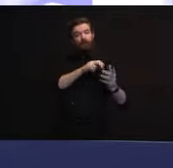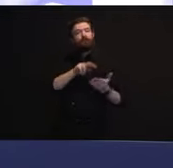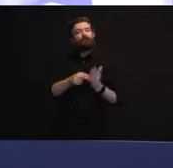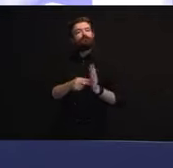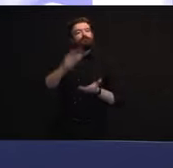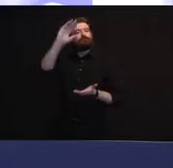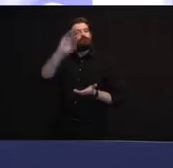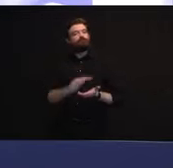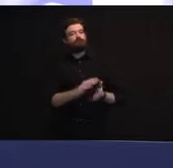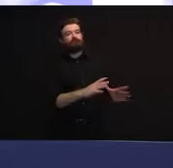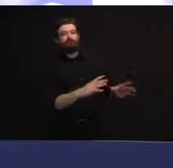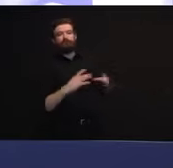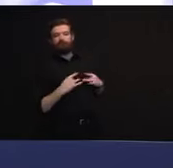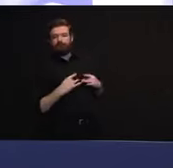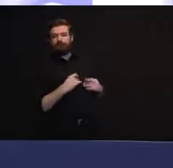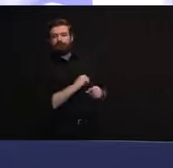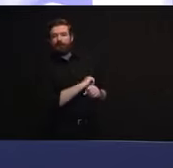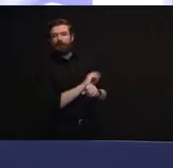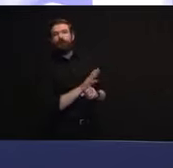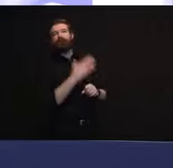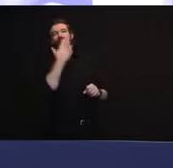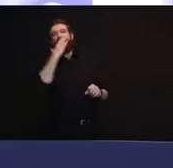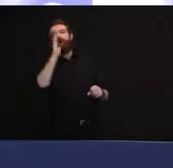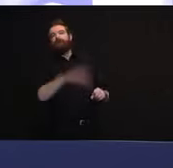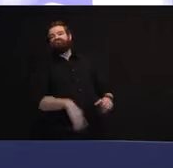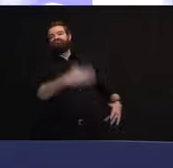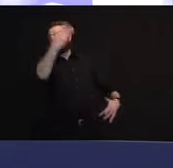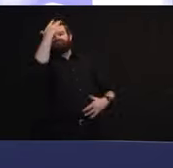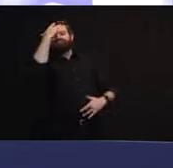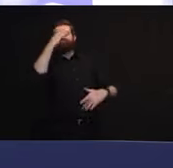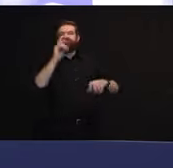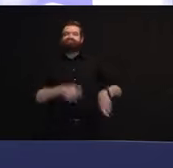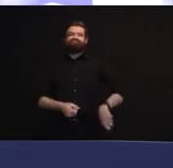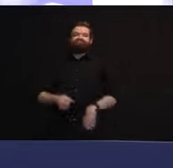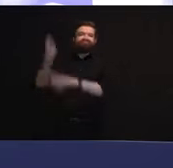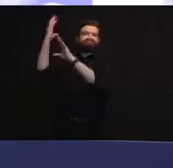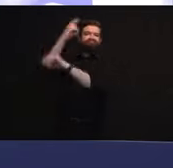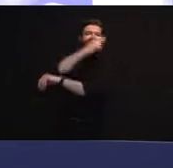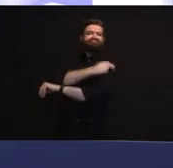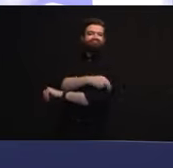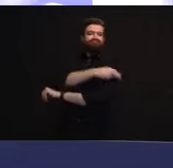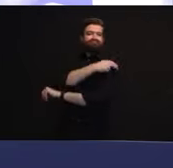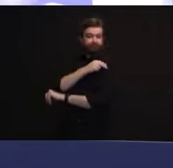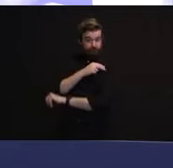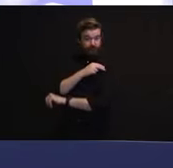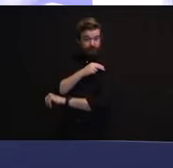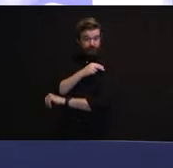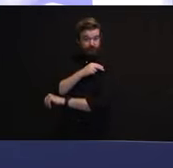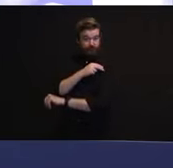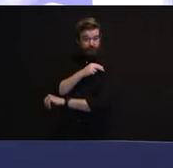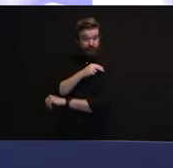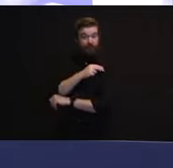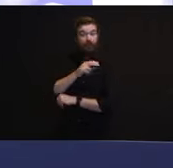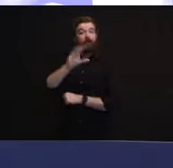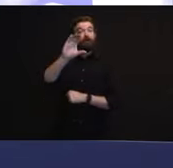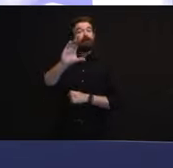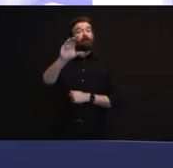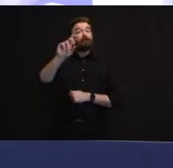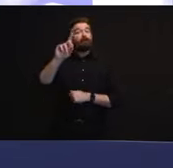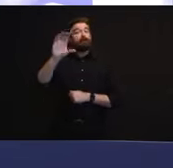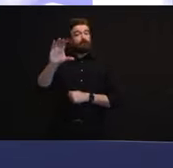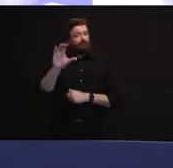healthcare resources during the pandemic. CDC recommends a yearly flu vaccine for everyone 6 months of age and